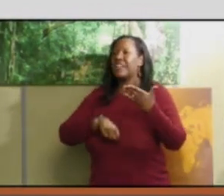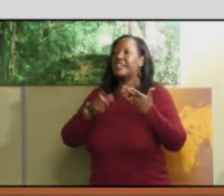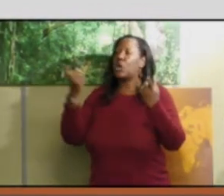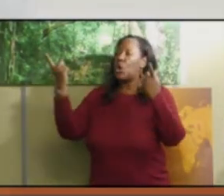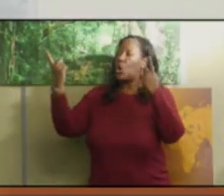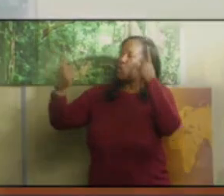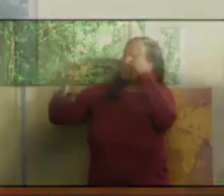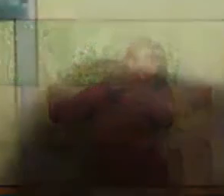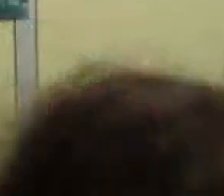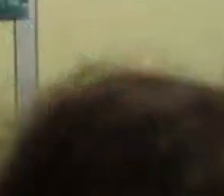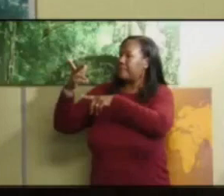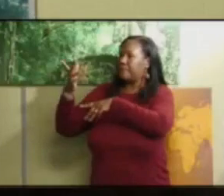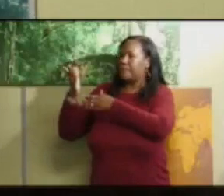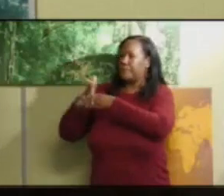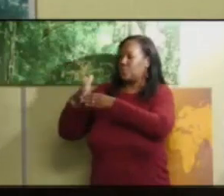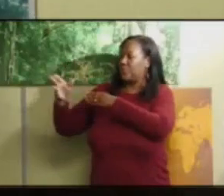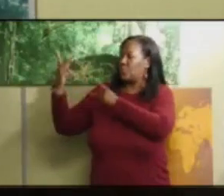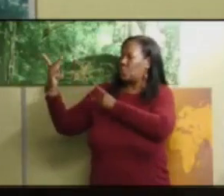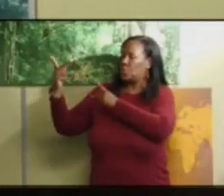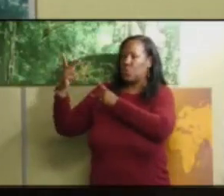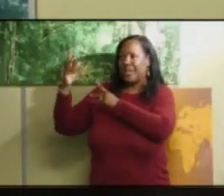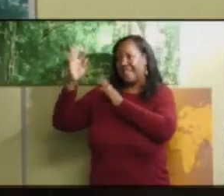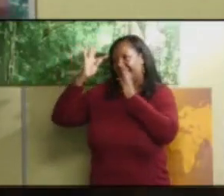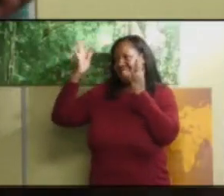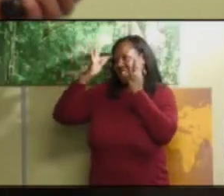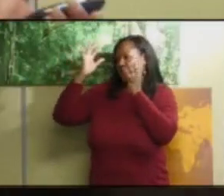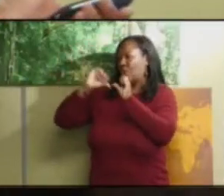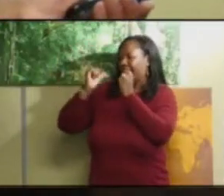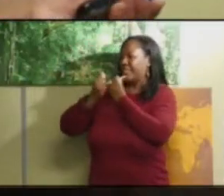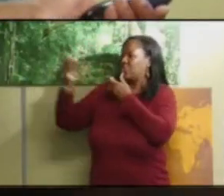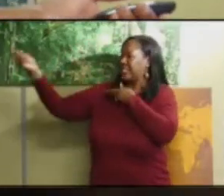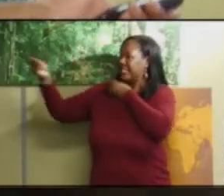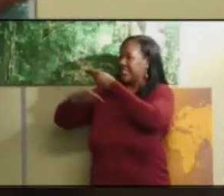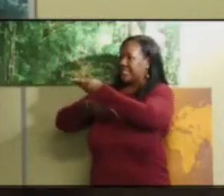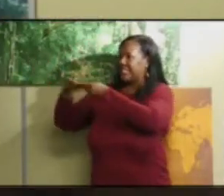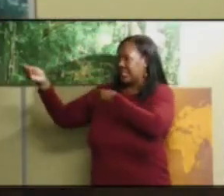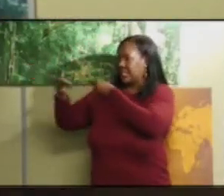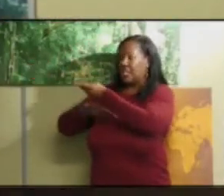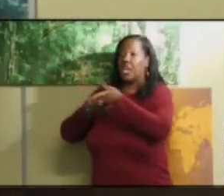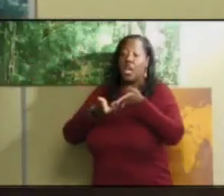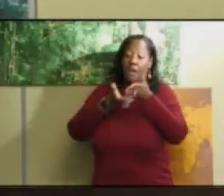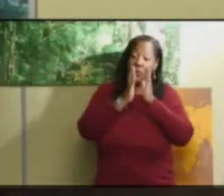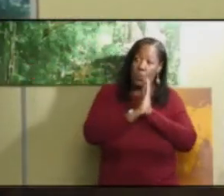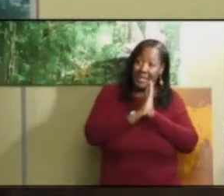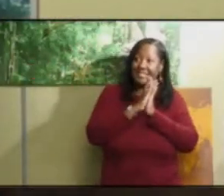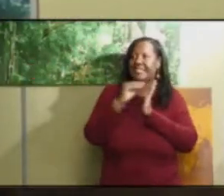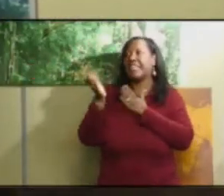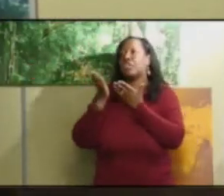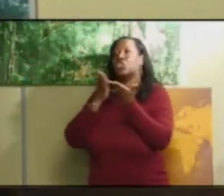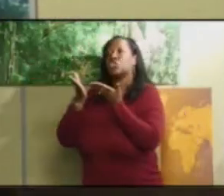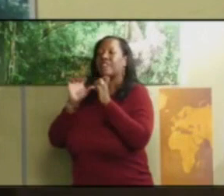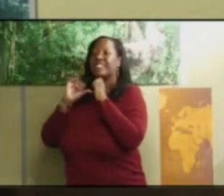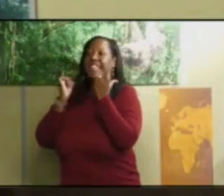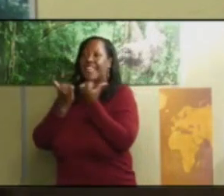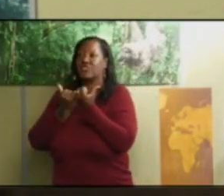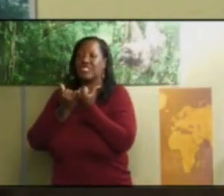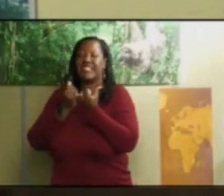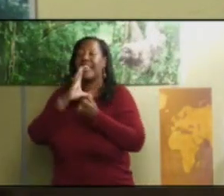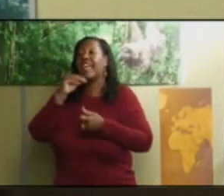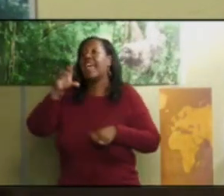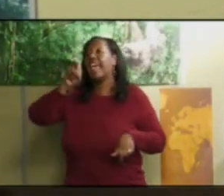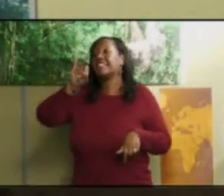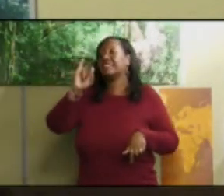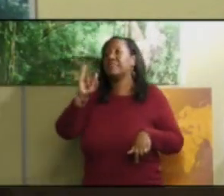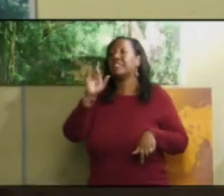for goods and services to be performed. So there's a requesting agency and a servicing agency, and Smithsonian Exhibits is